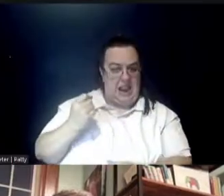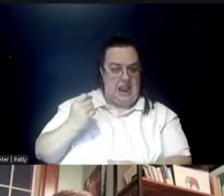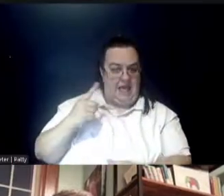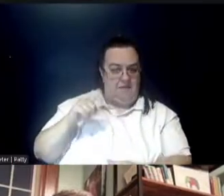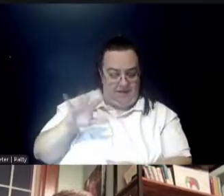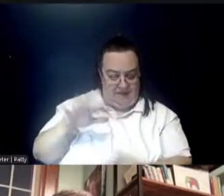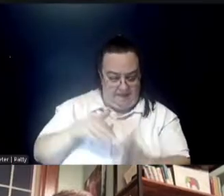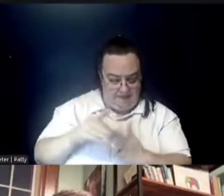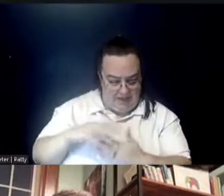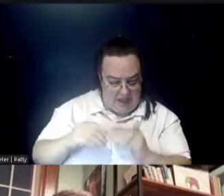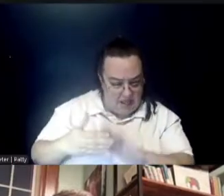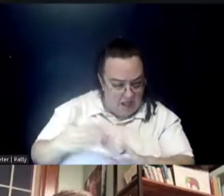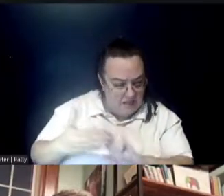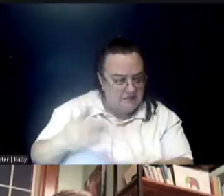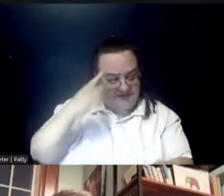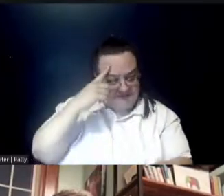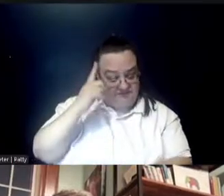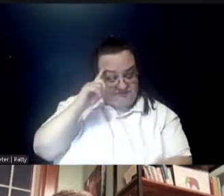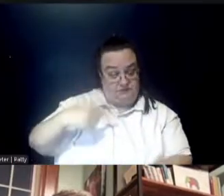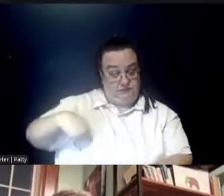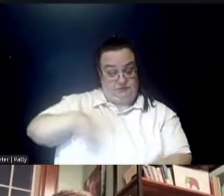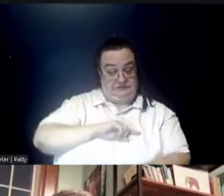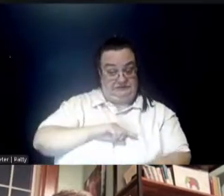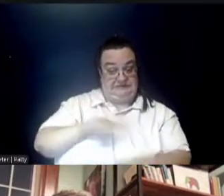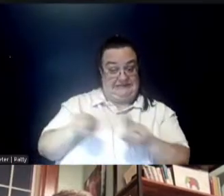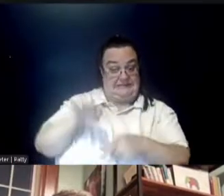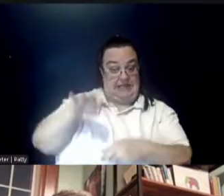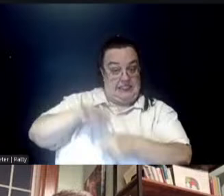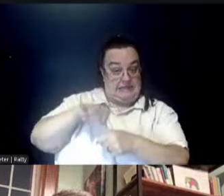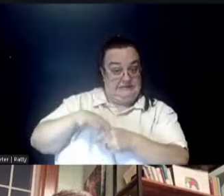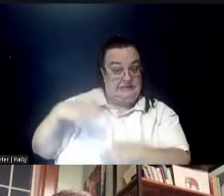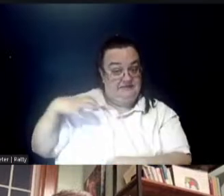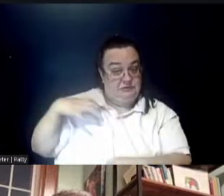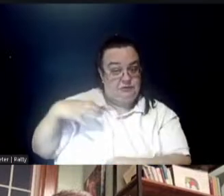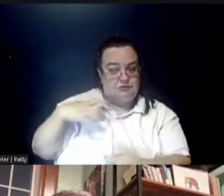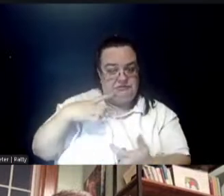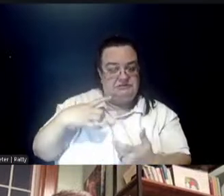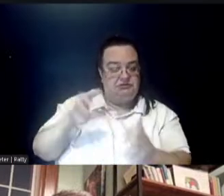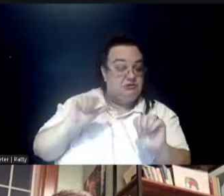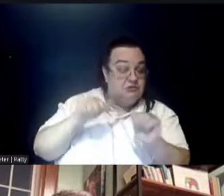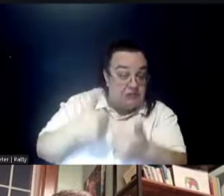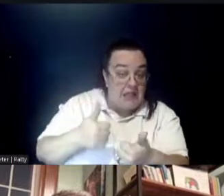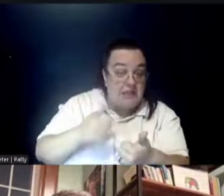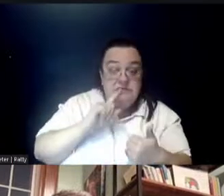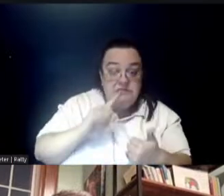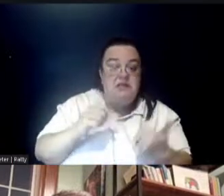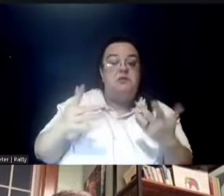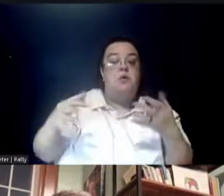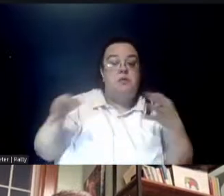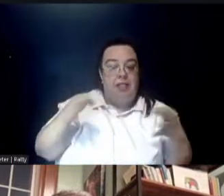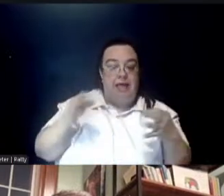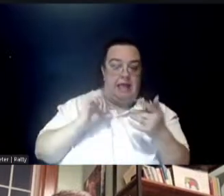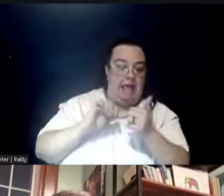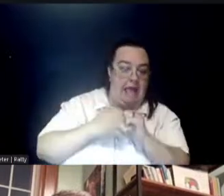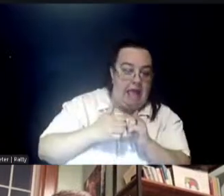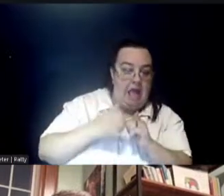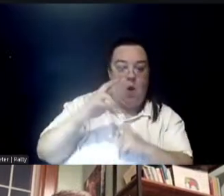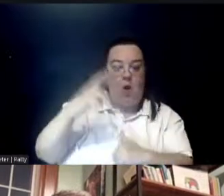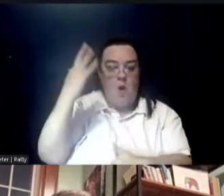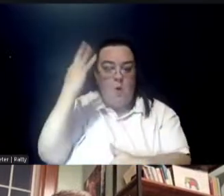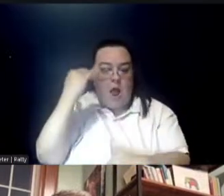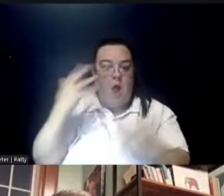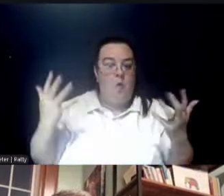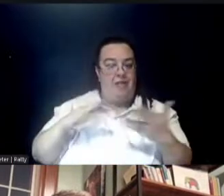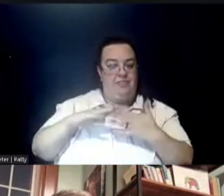I think the challenge for us as elected officials is to explain why or how what the town of